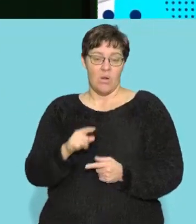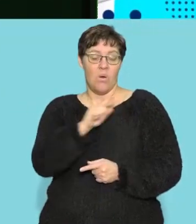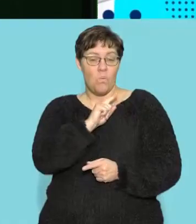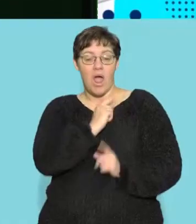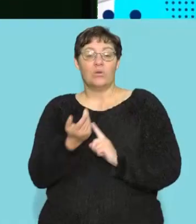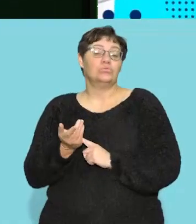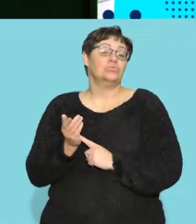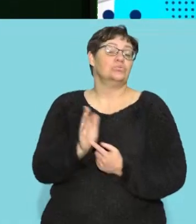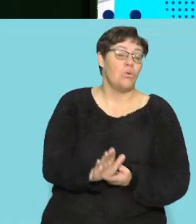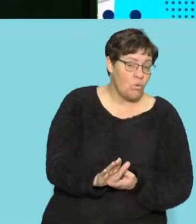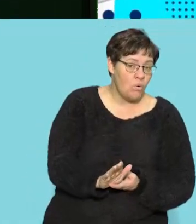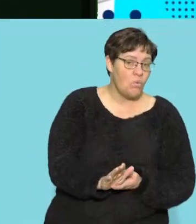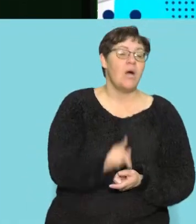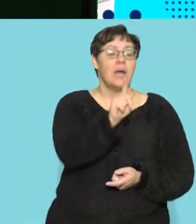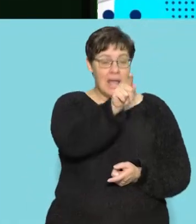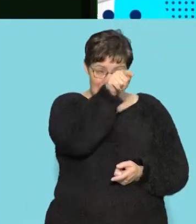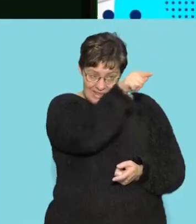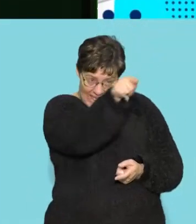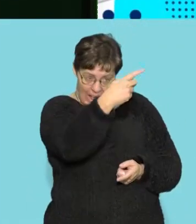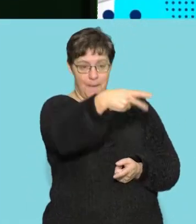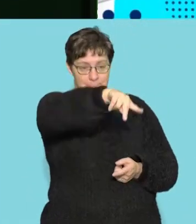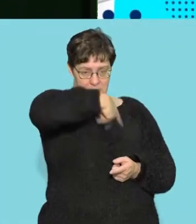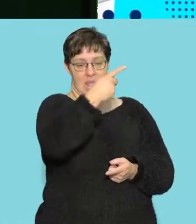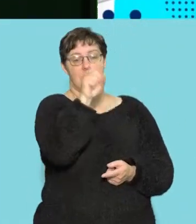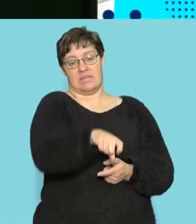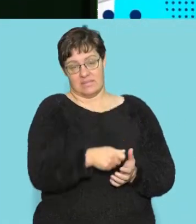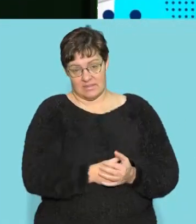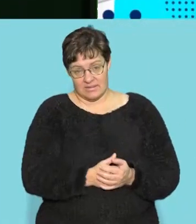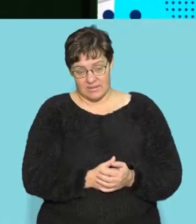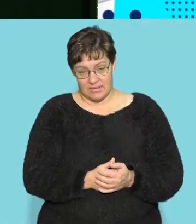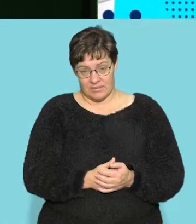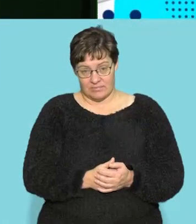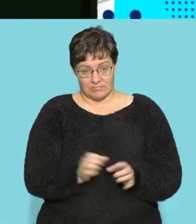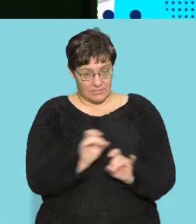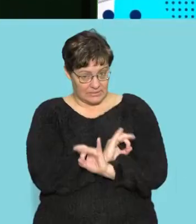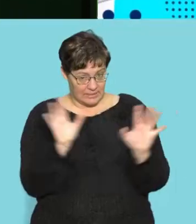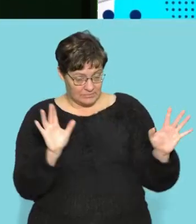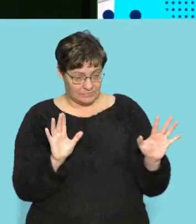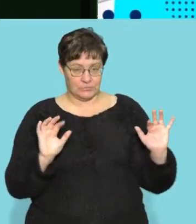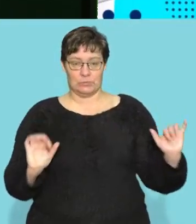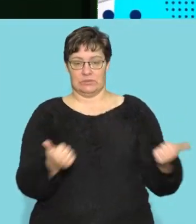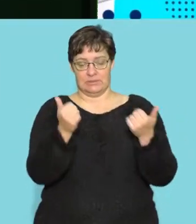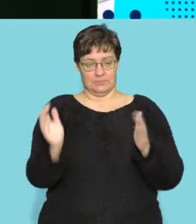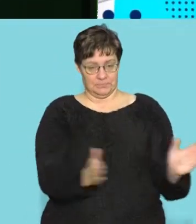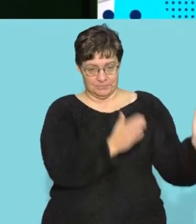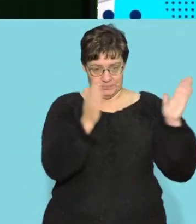it indicates to you that they owe you that money. Clear?